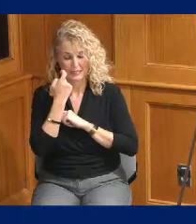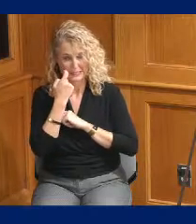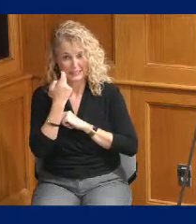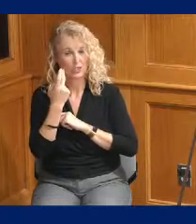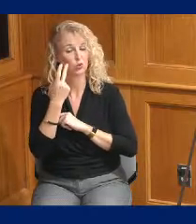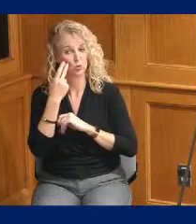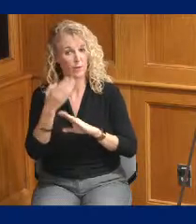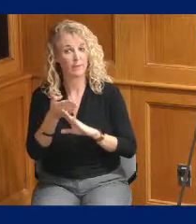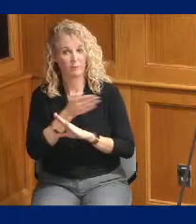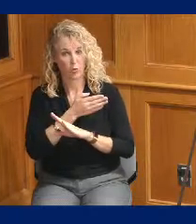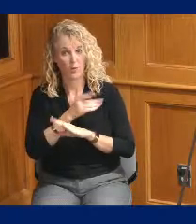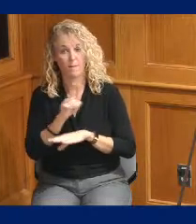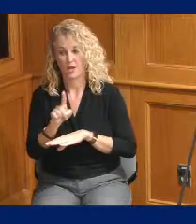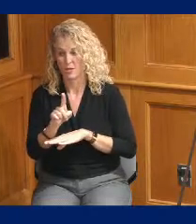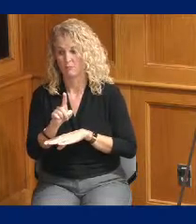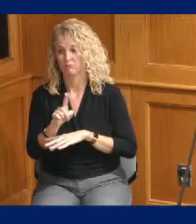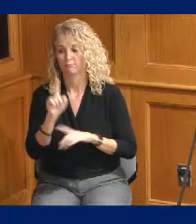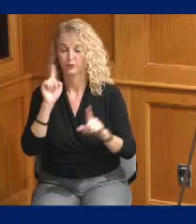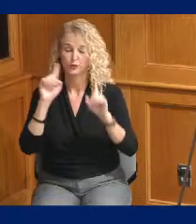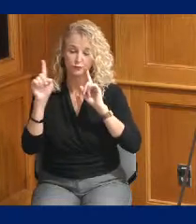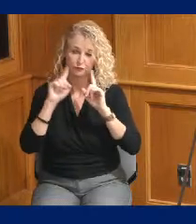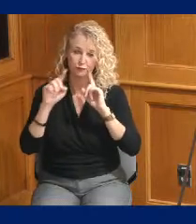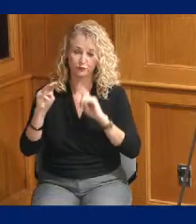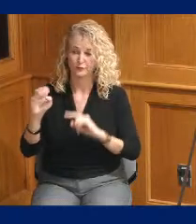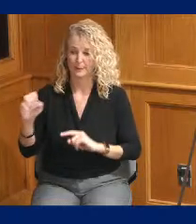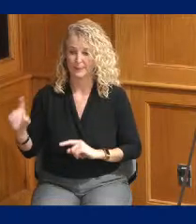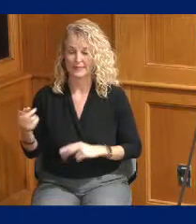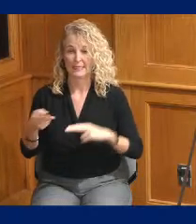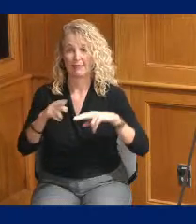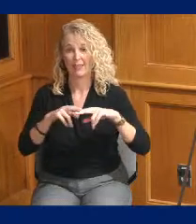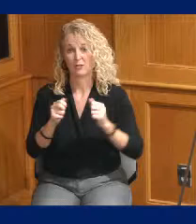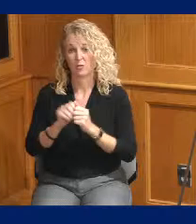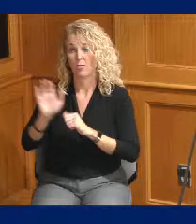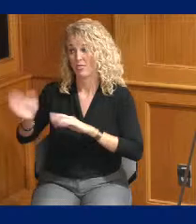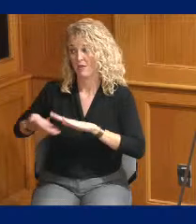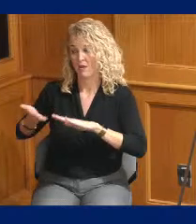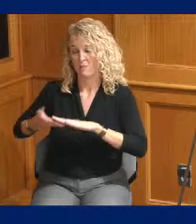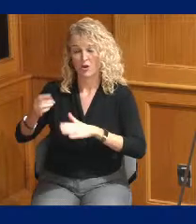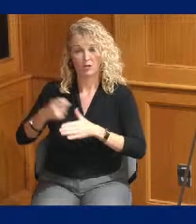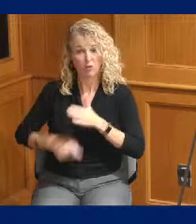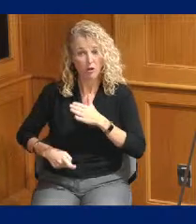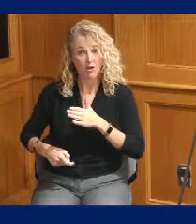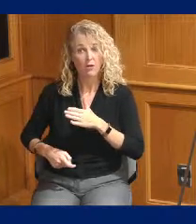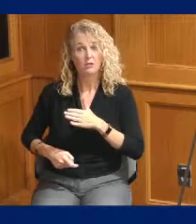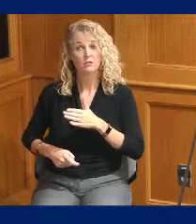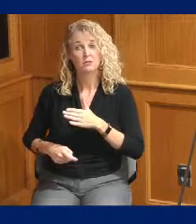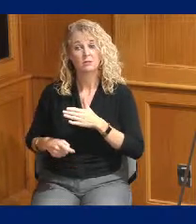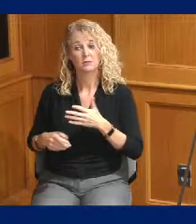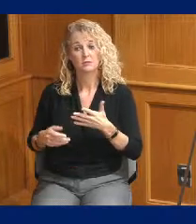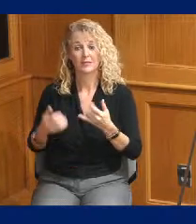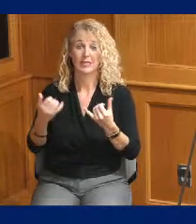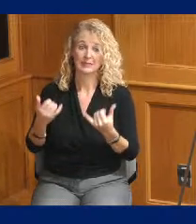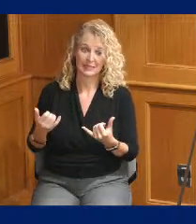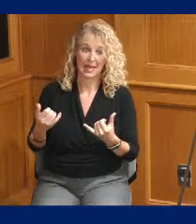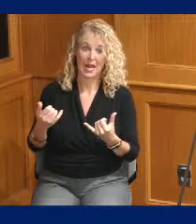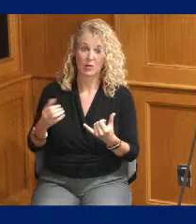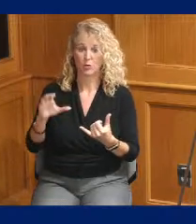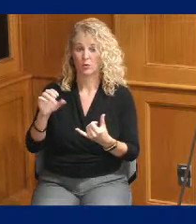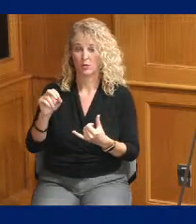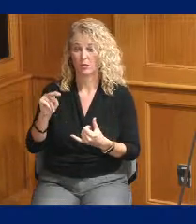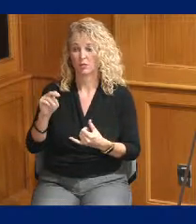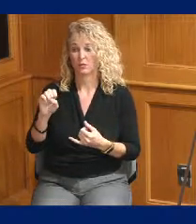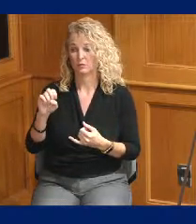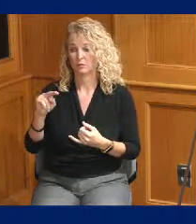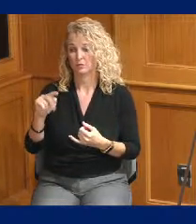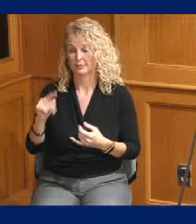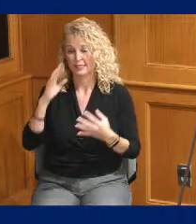previous slide, but of course you've heard from MSD the increase in their operating costs, as well as now the consent decree